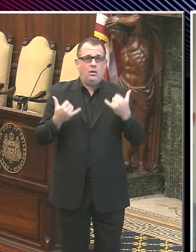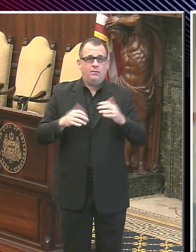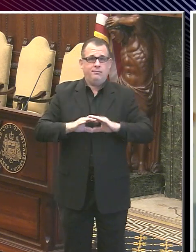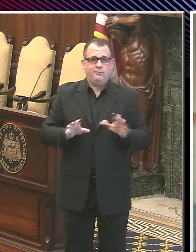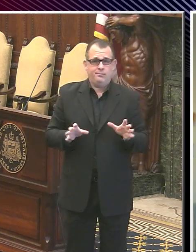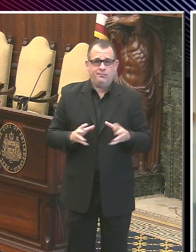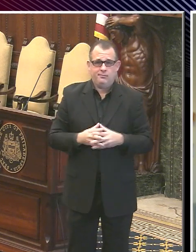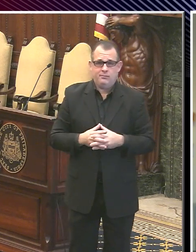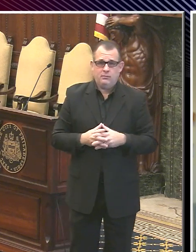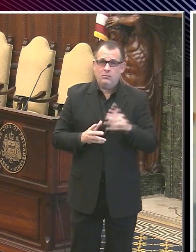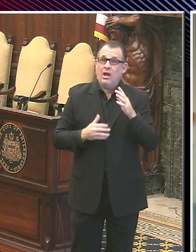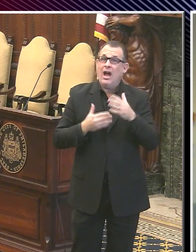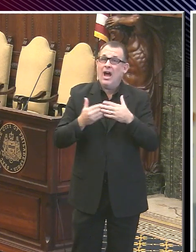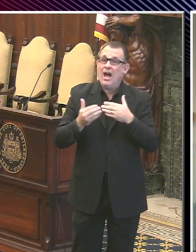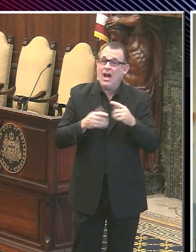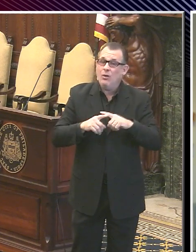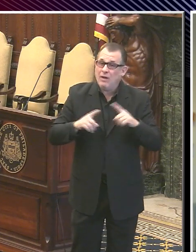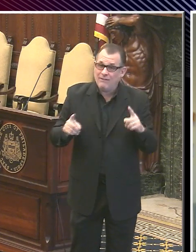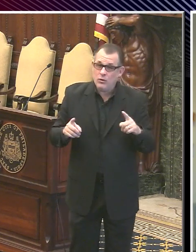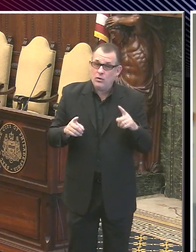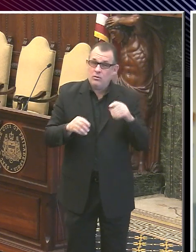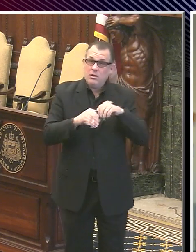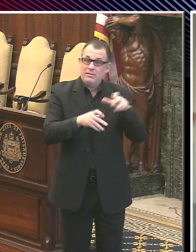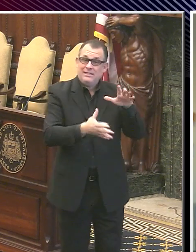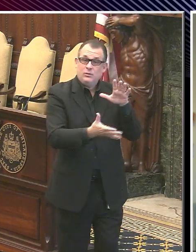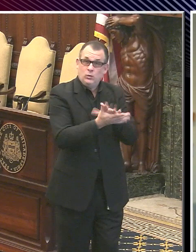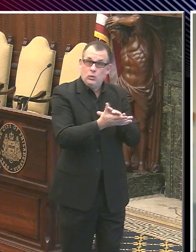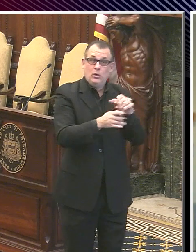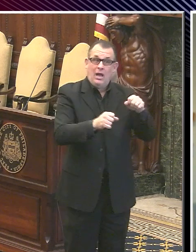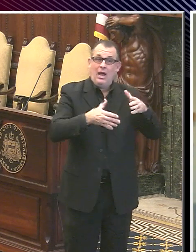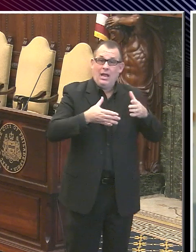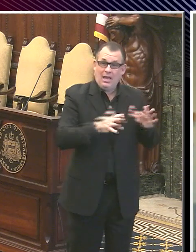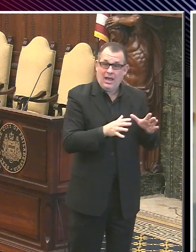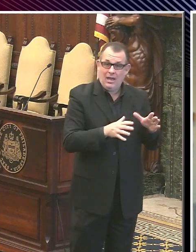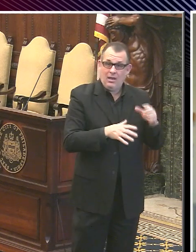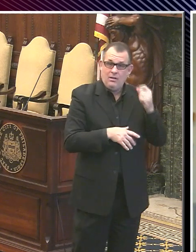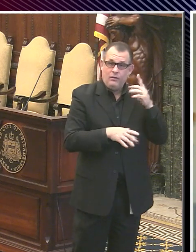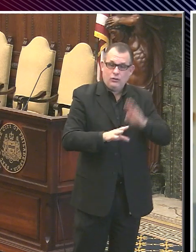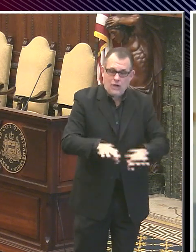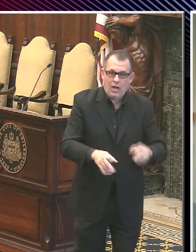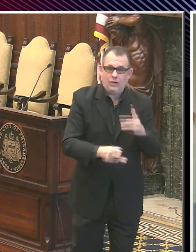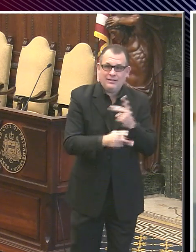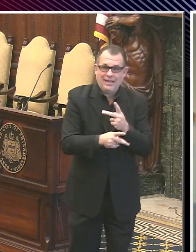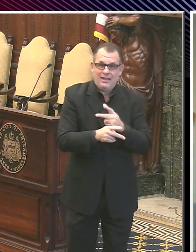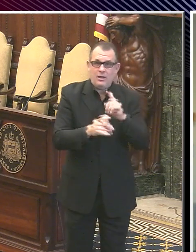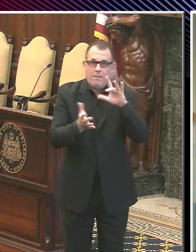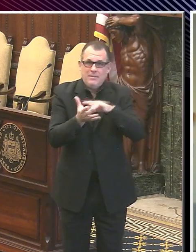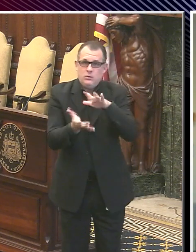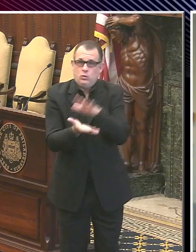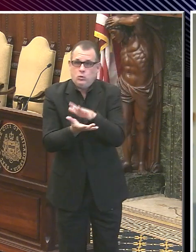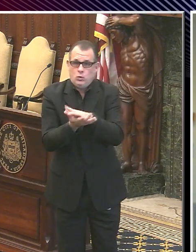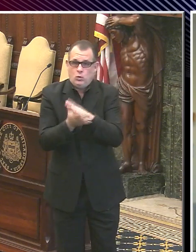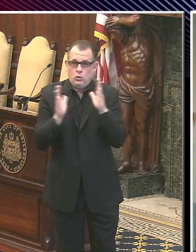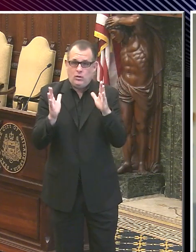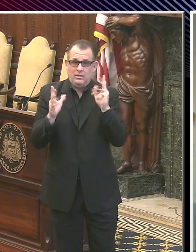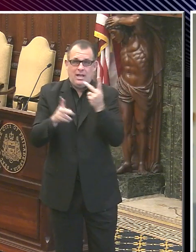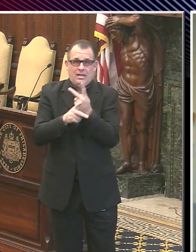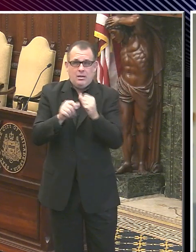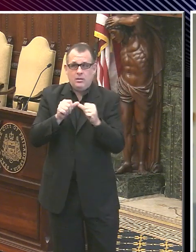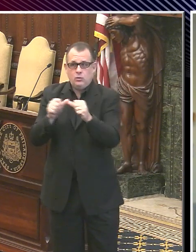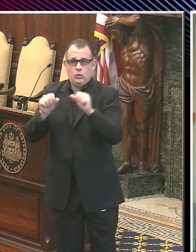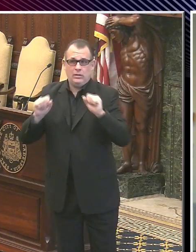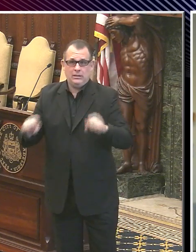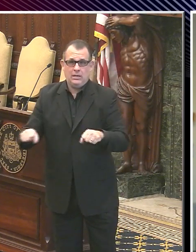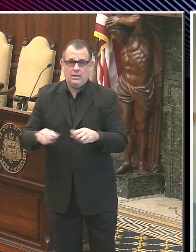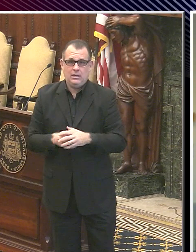however, childcare in schools will be allowed, childcare in elementary and middle schools will be allowed to continue having in-person instruction,